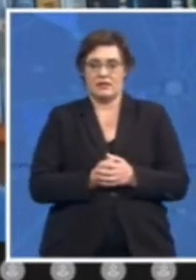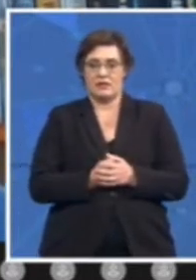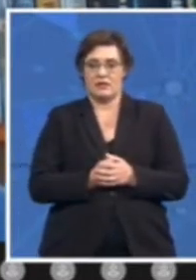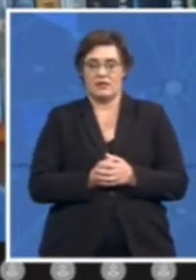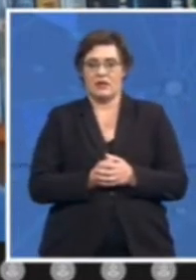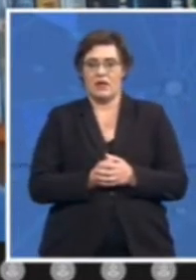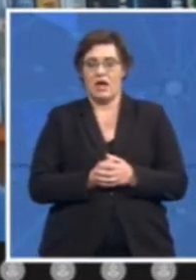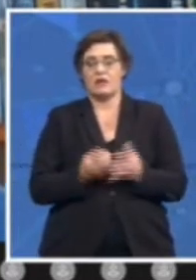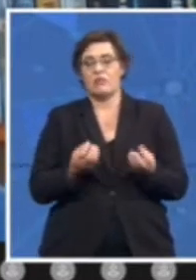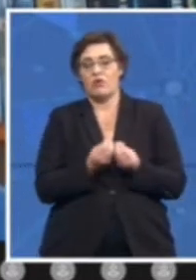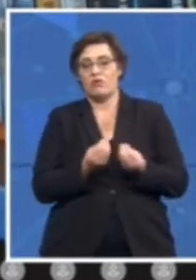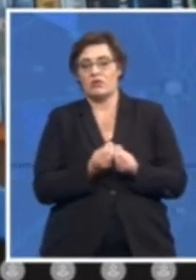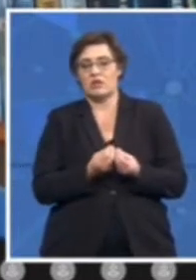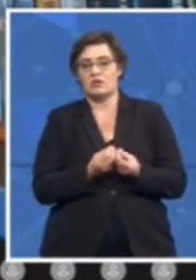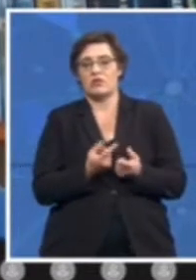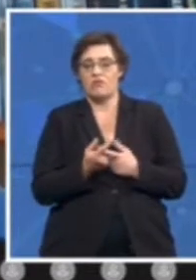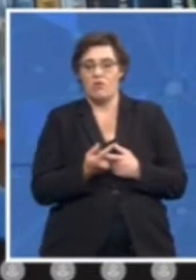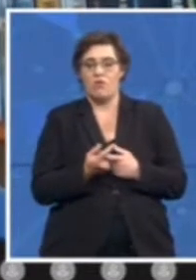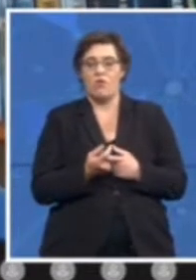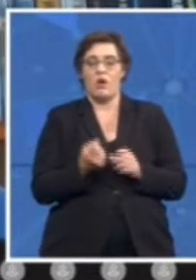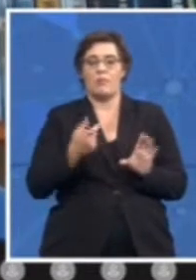stations?